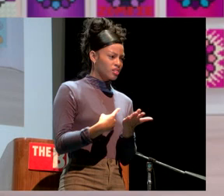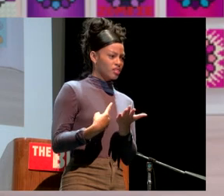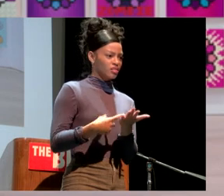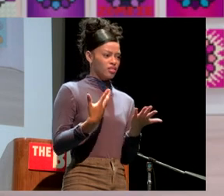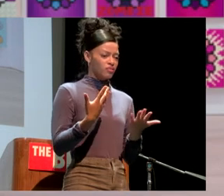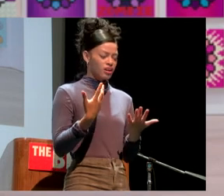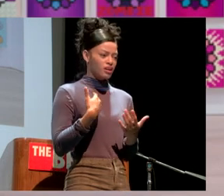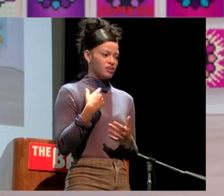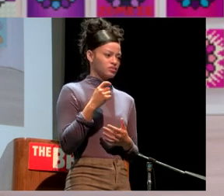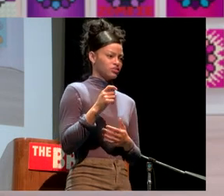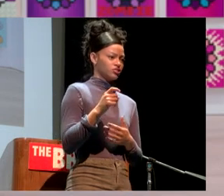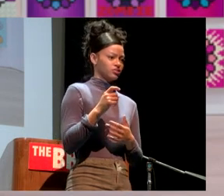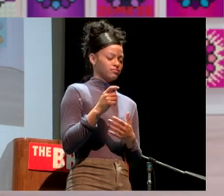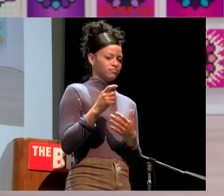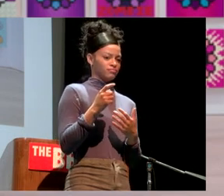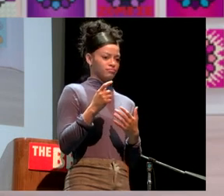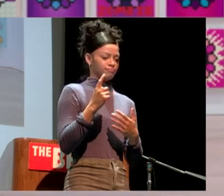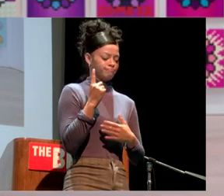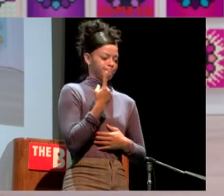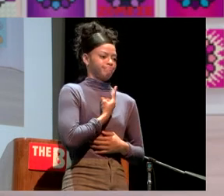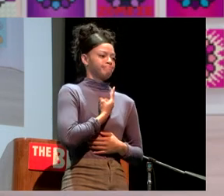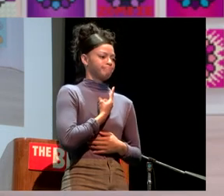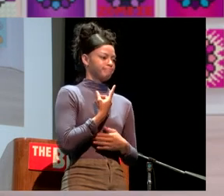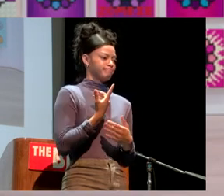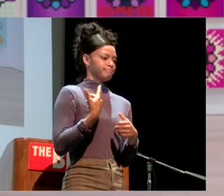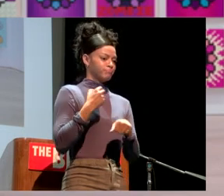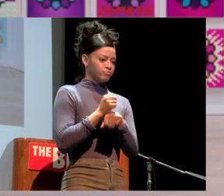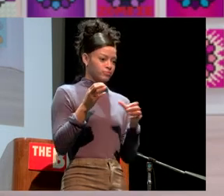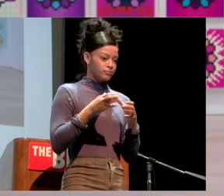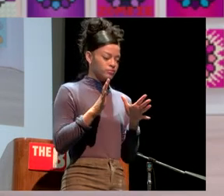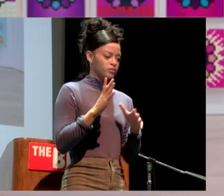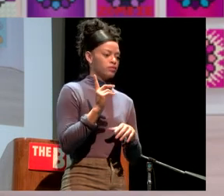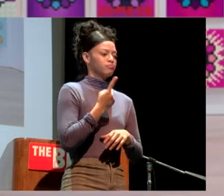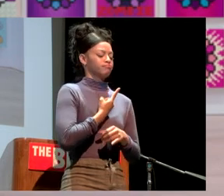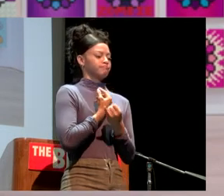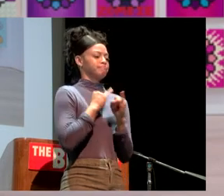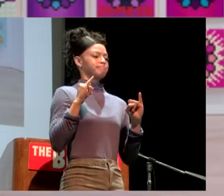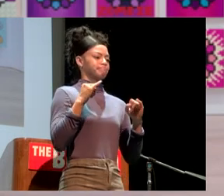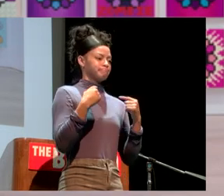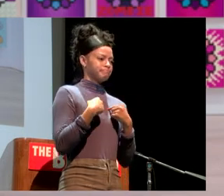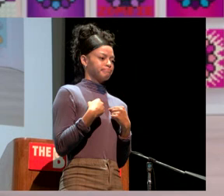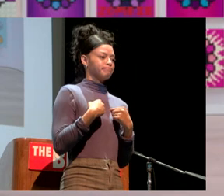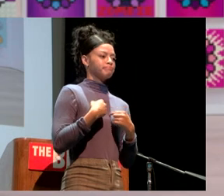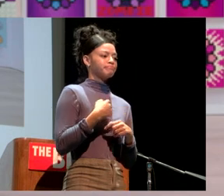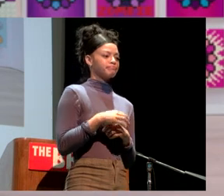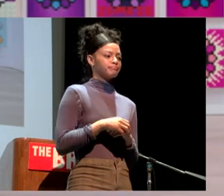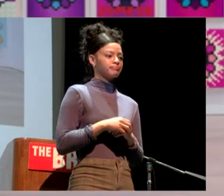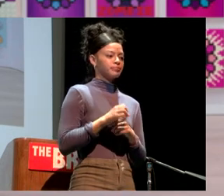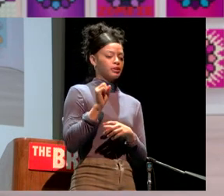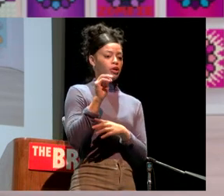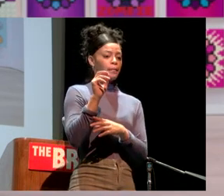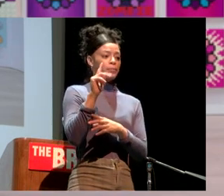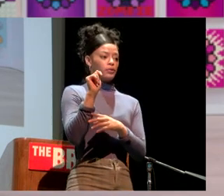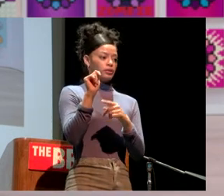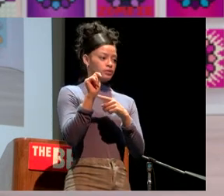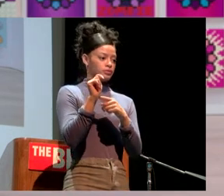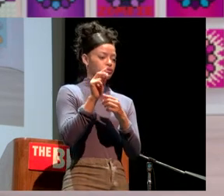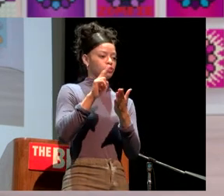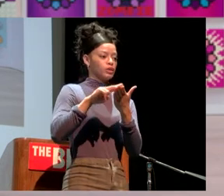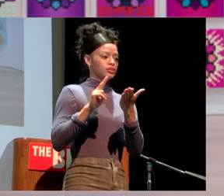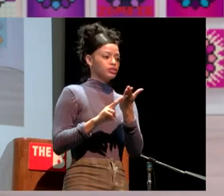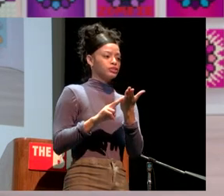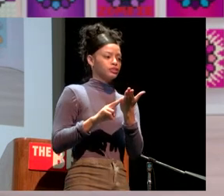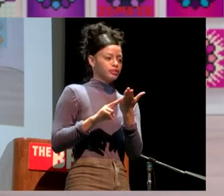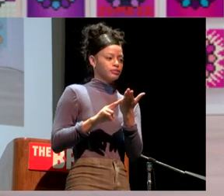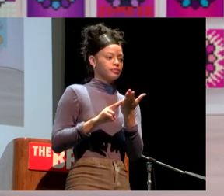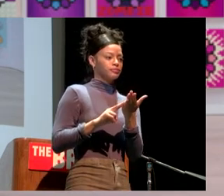independent smart contract. We shouldn't just use what's available. And then I was told that, well, in order to do that,